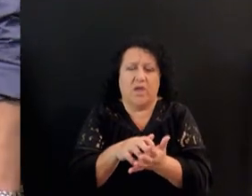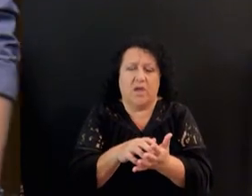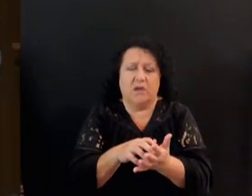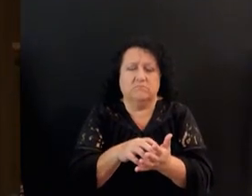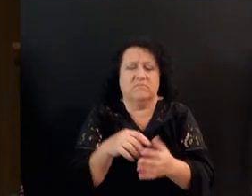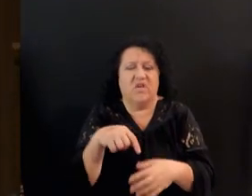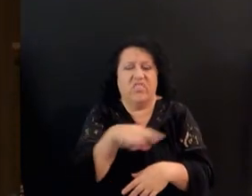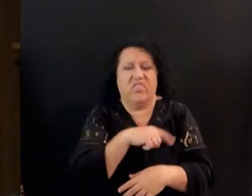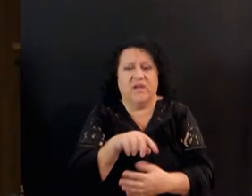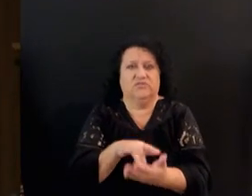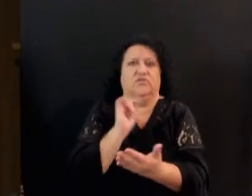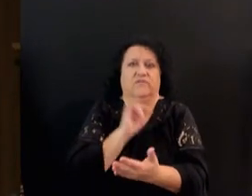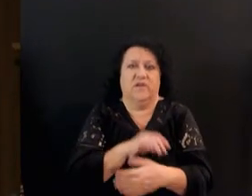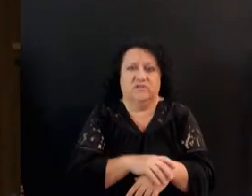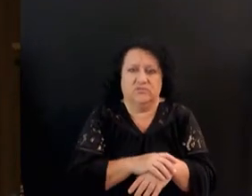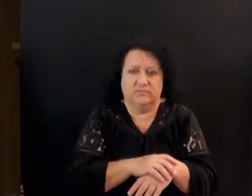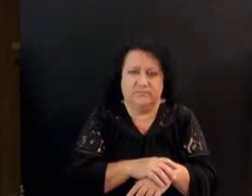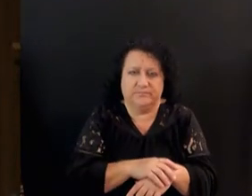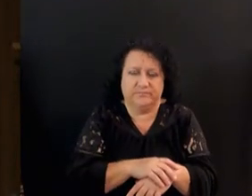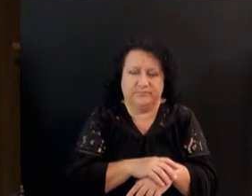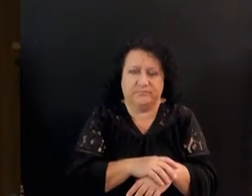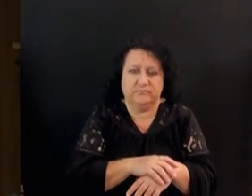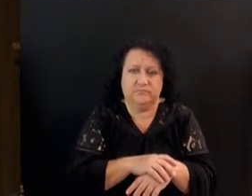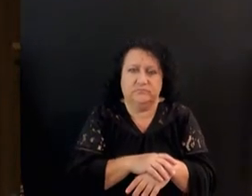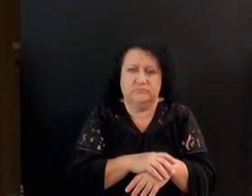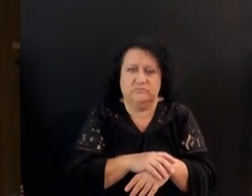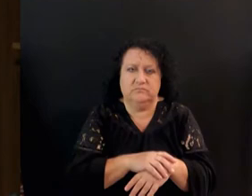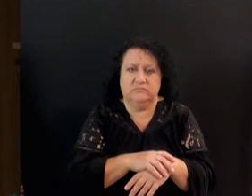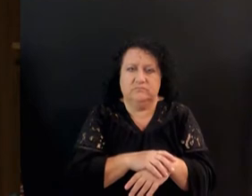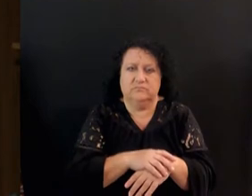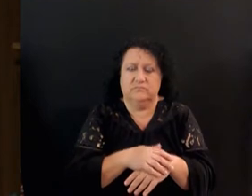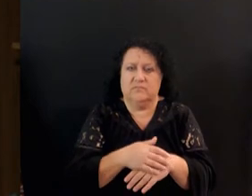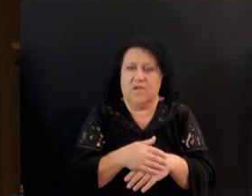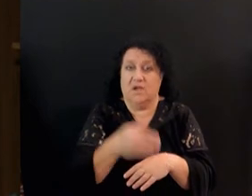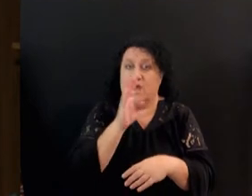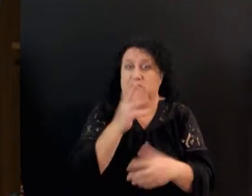And God has promised that he will bring justice.